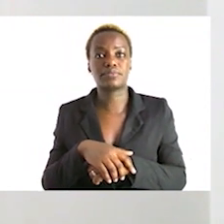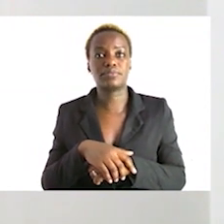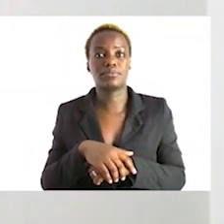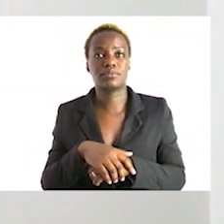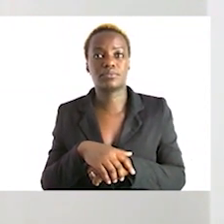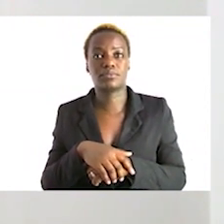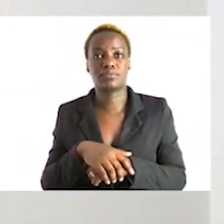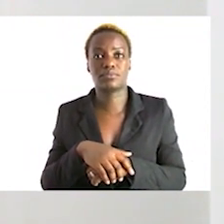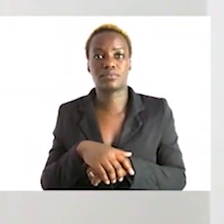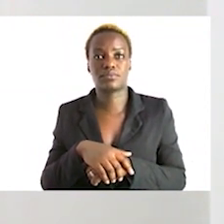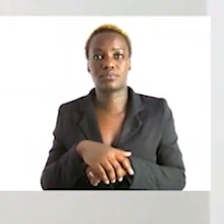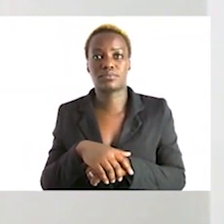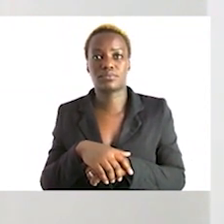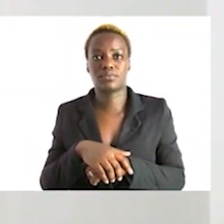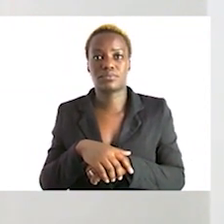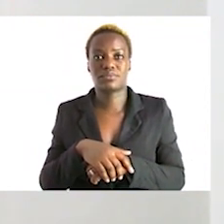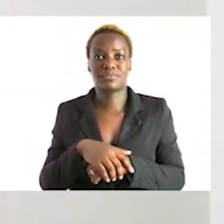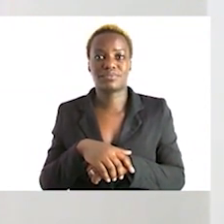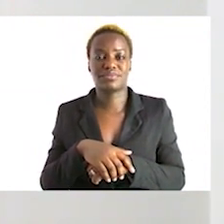can say cut, cut.